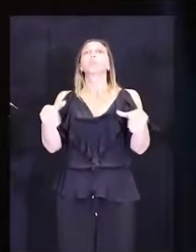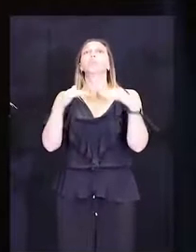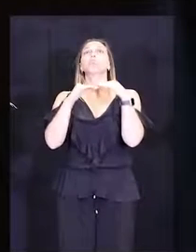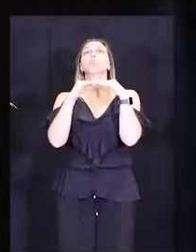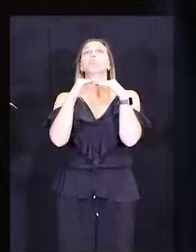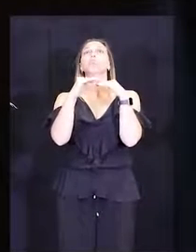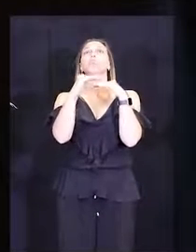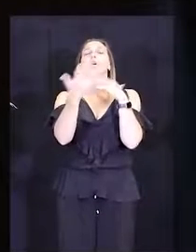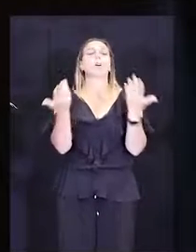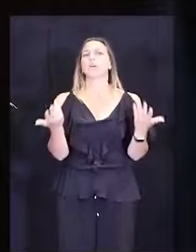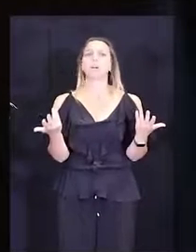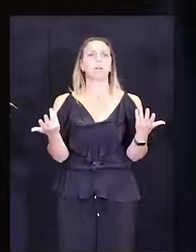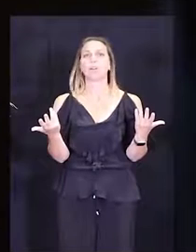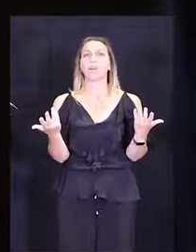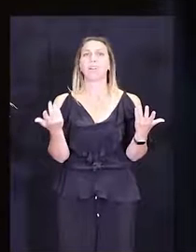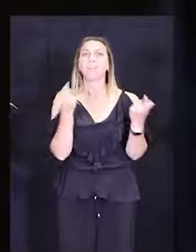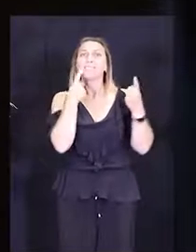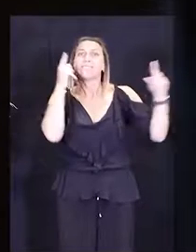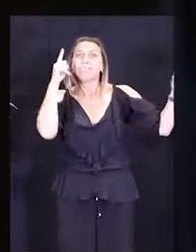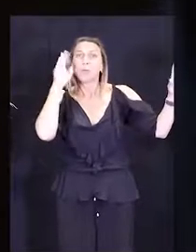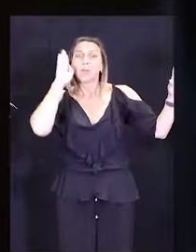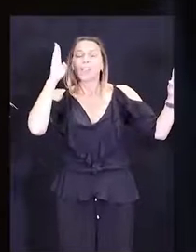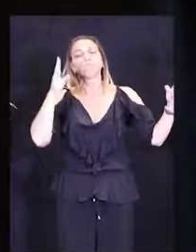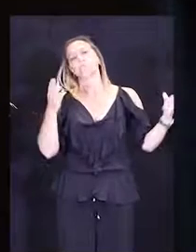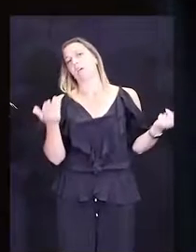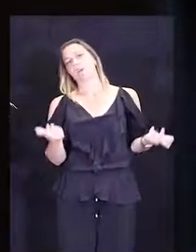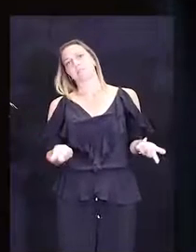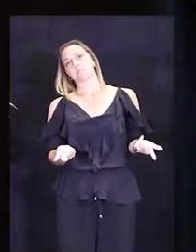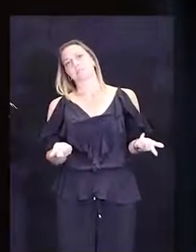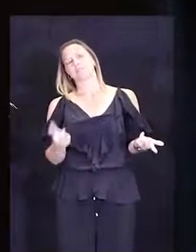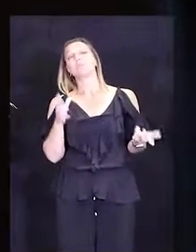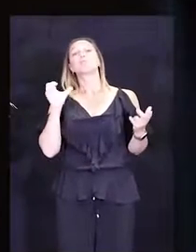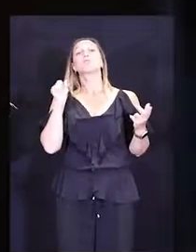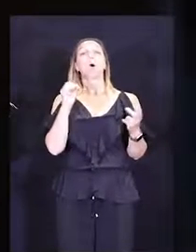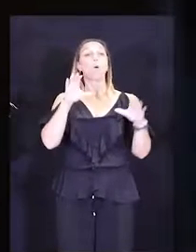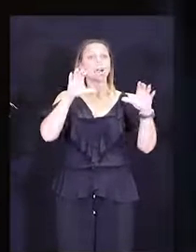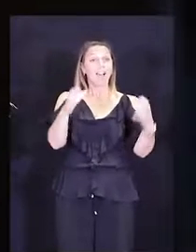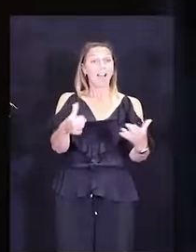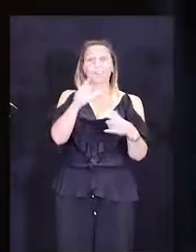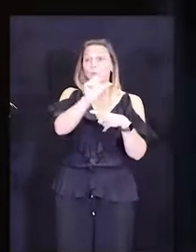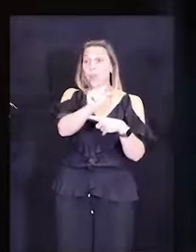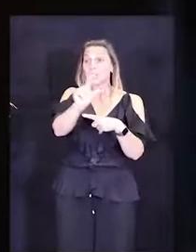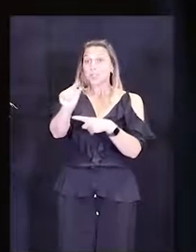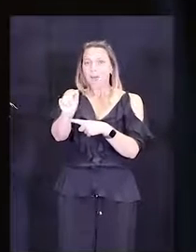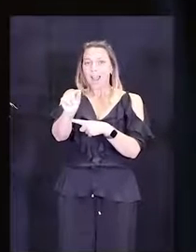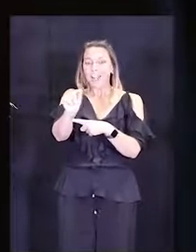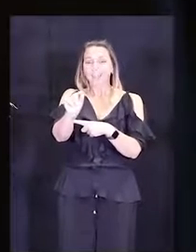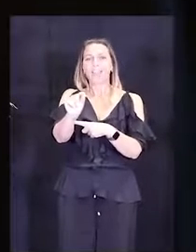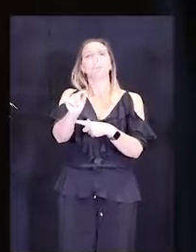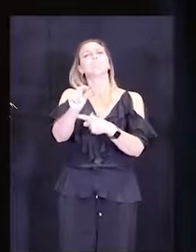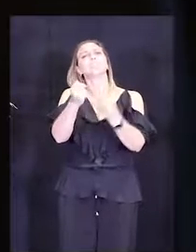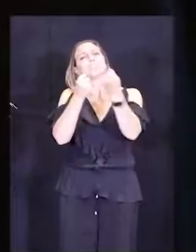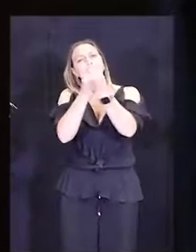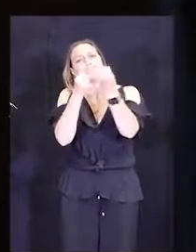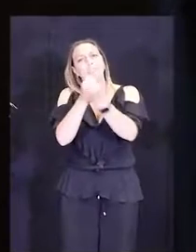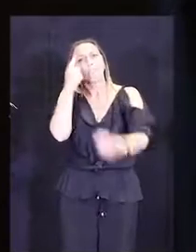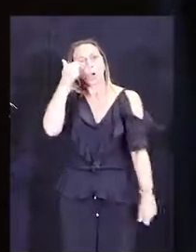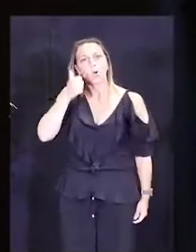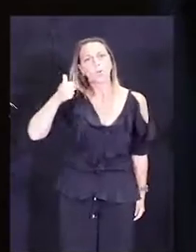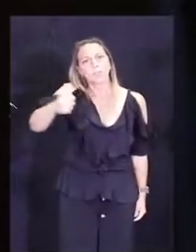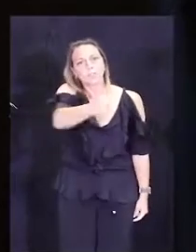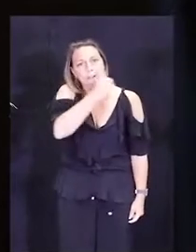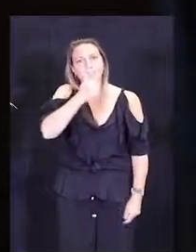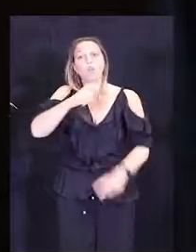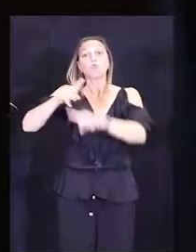complacency. And so, class of 2020, become an advocate for your self-growth. Rely on yourself